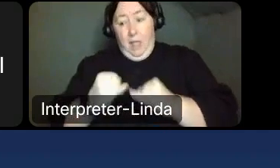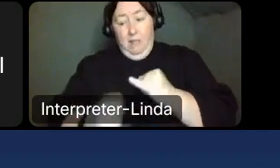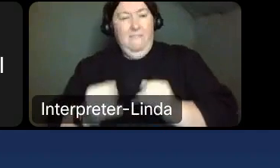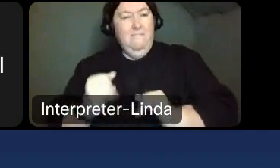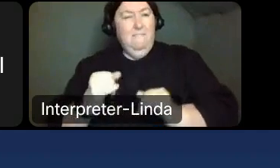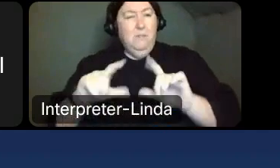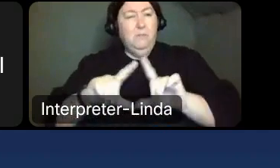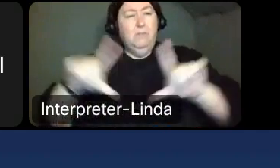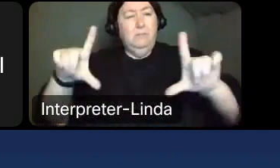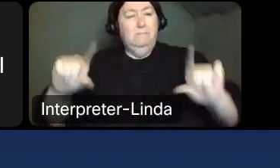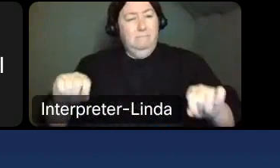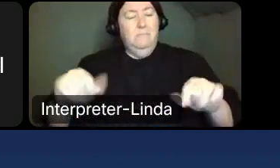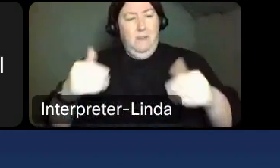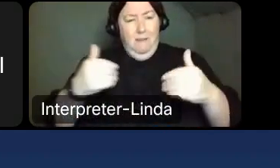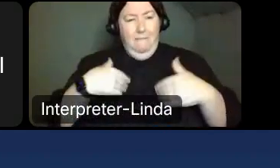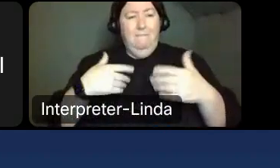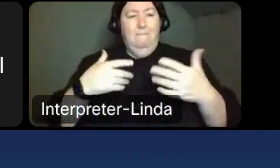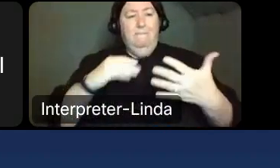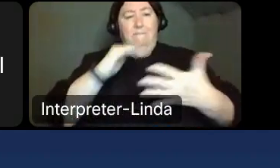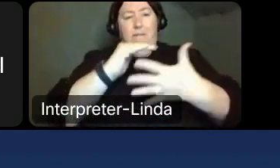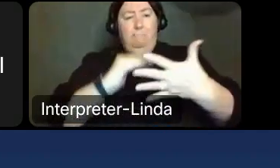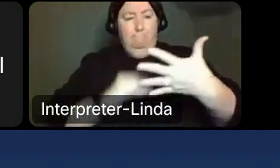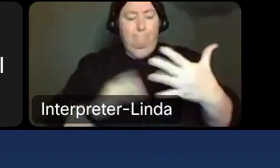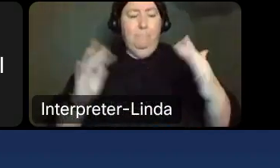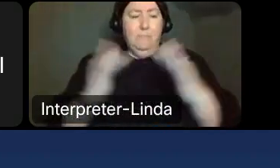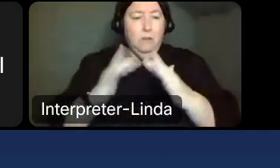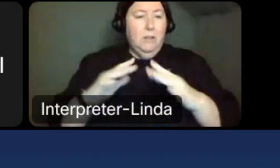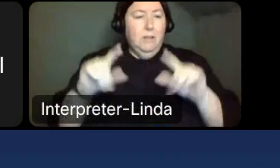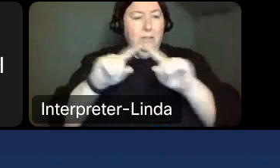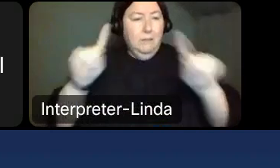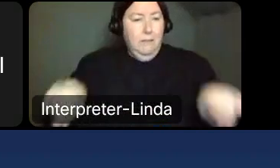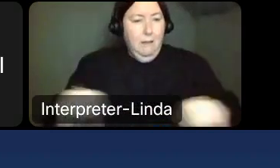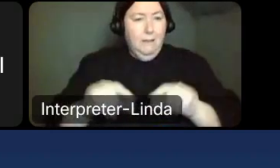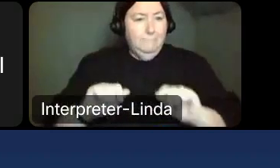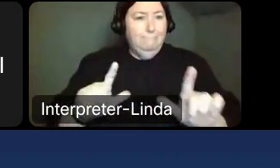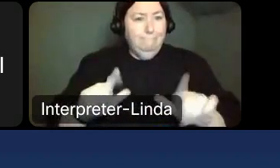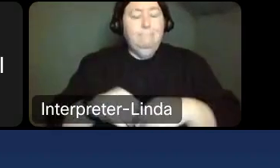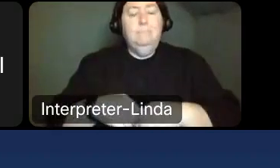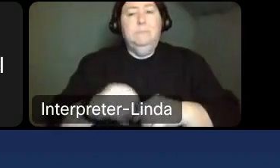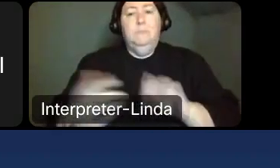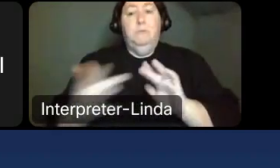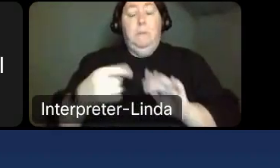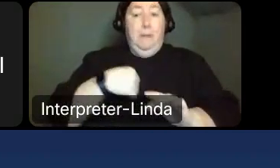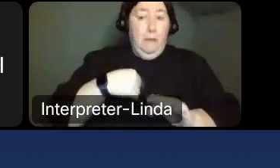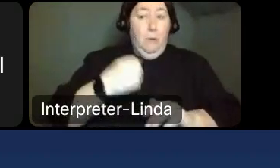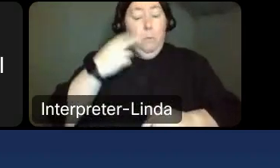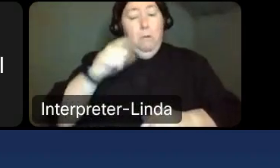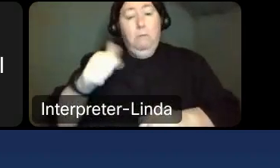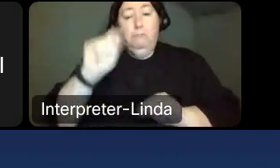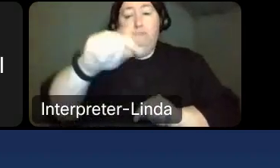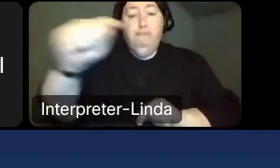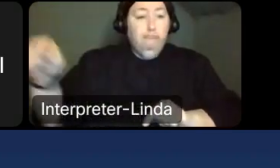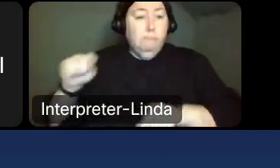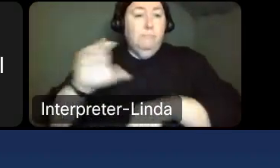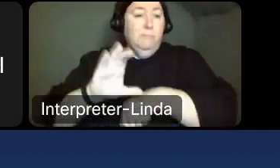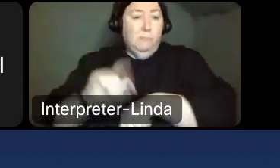have a division contact slide as well, so you can reach me or the consultants. And